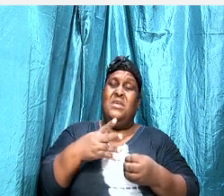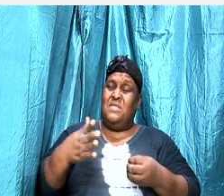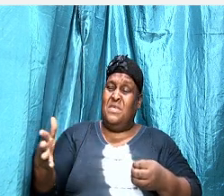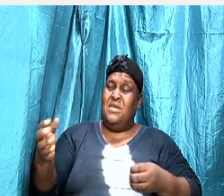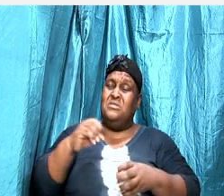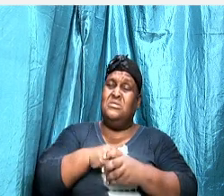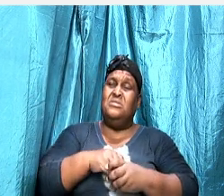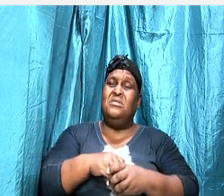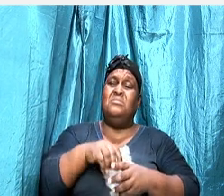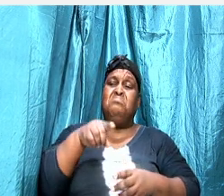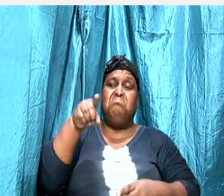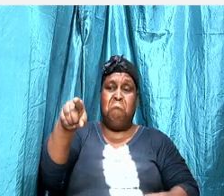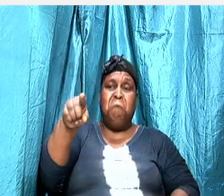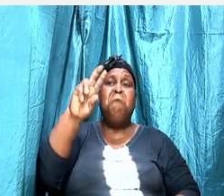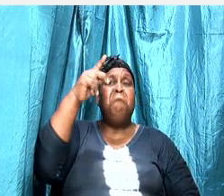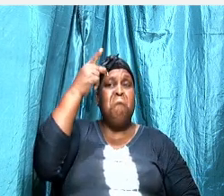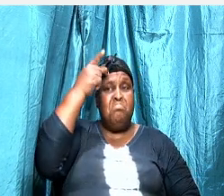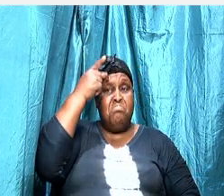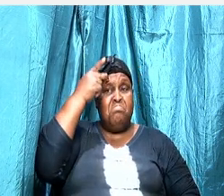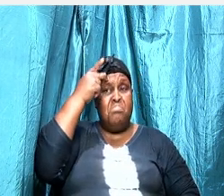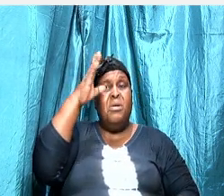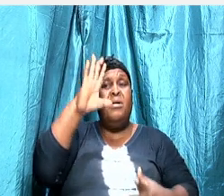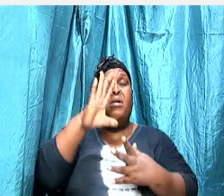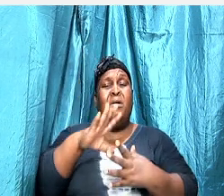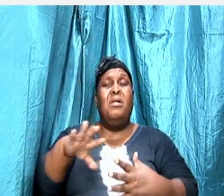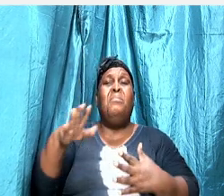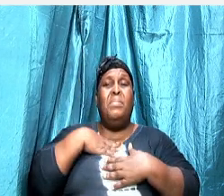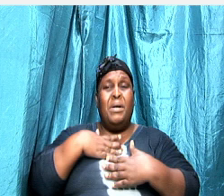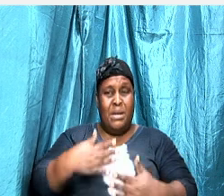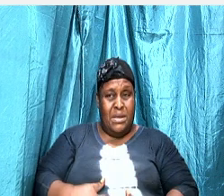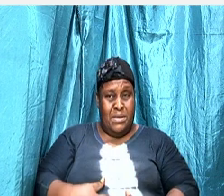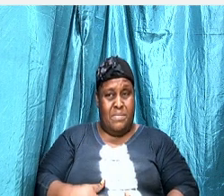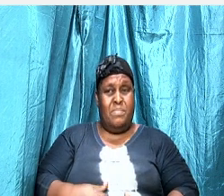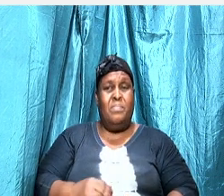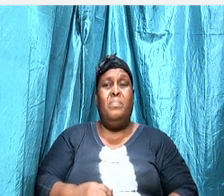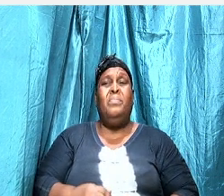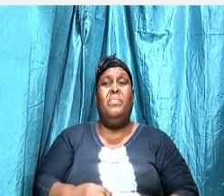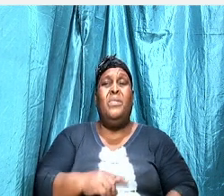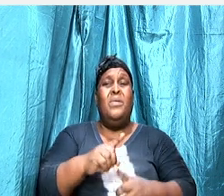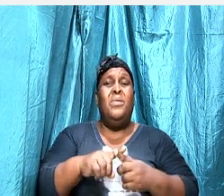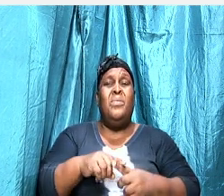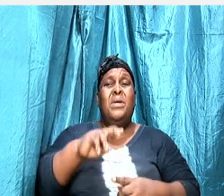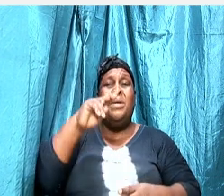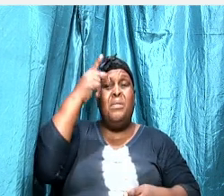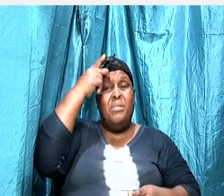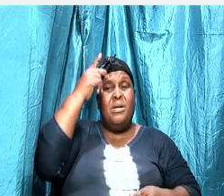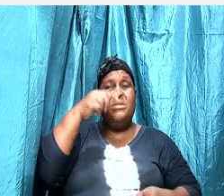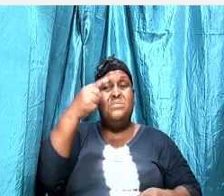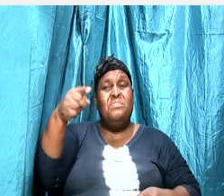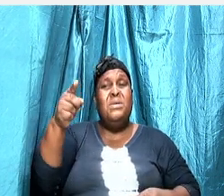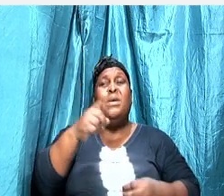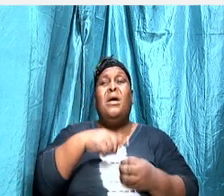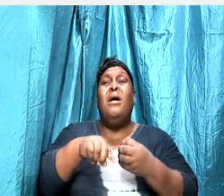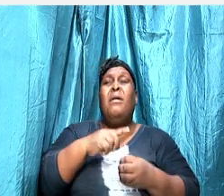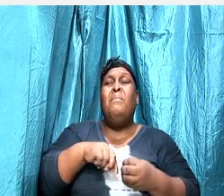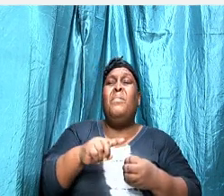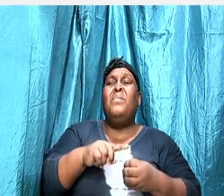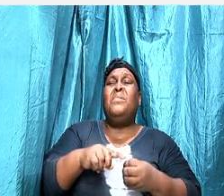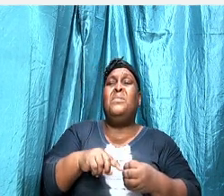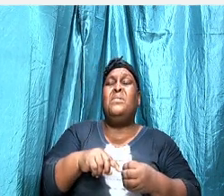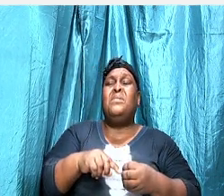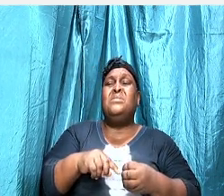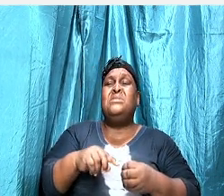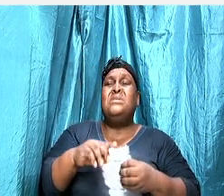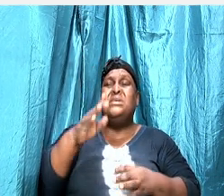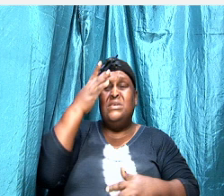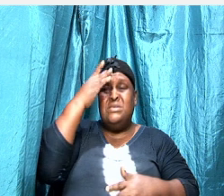And again, the scripture said that after Paul speak about the infirmities that is in his flesh, or